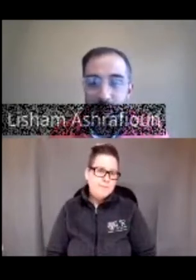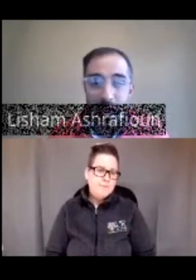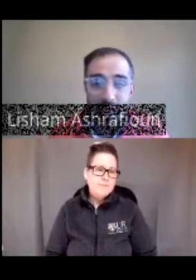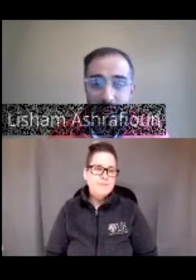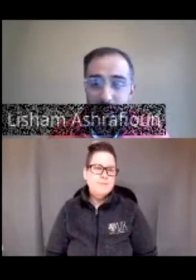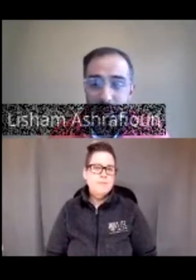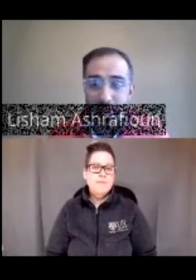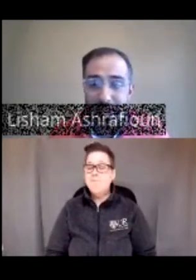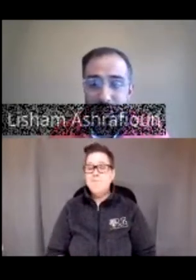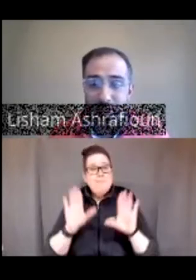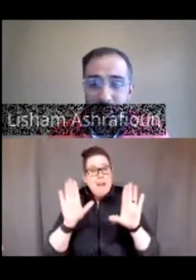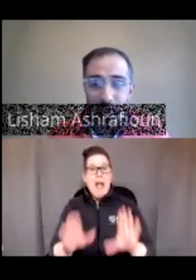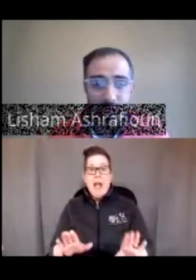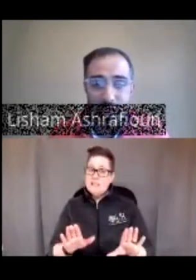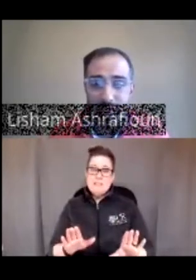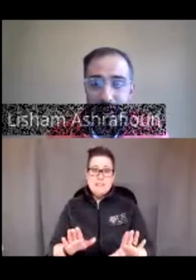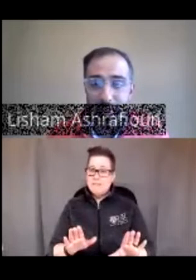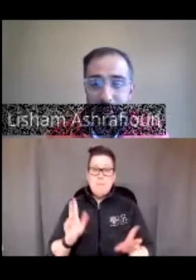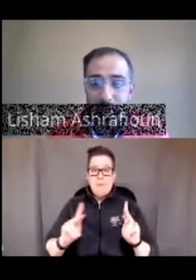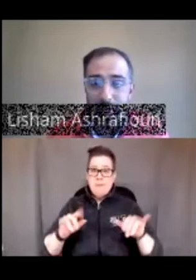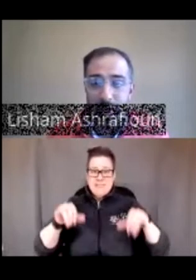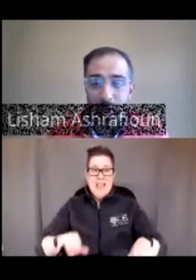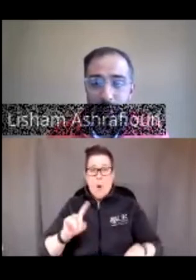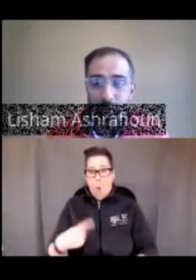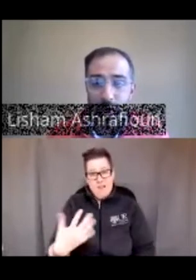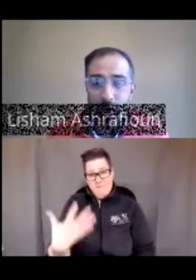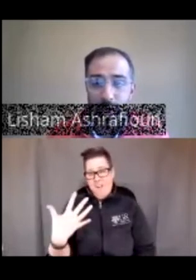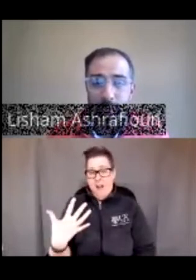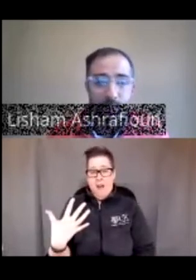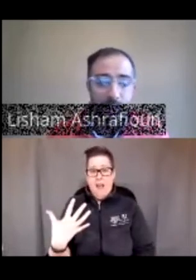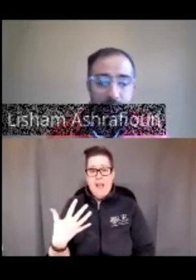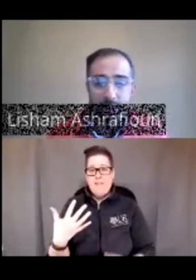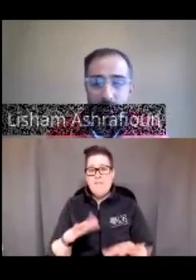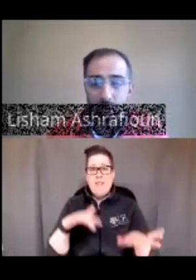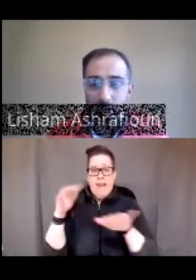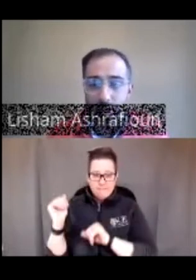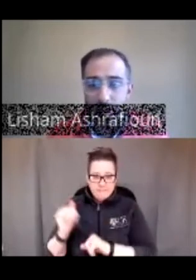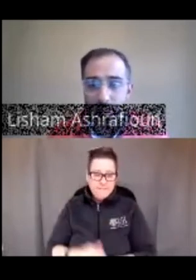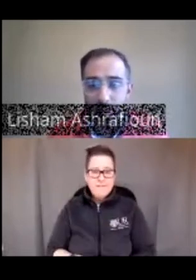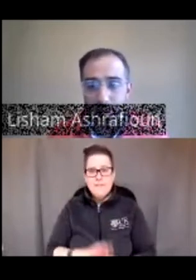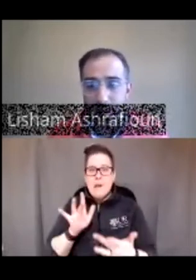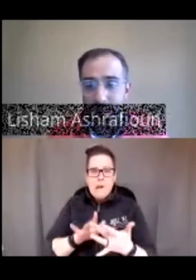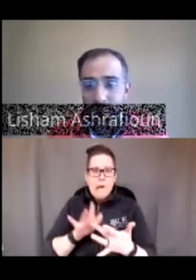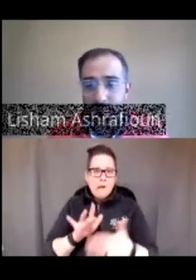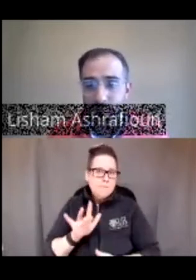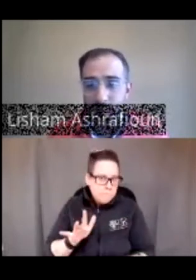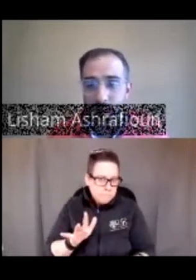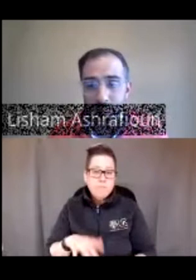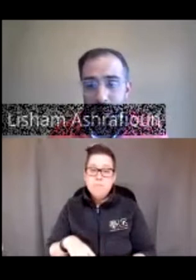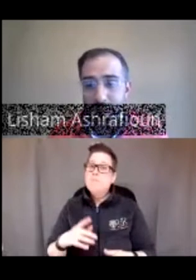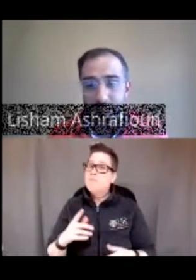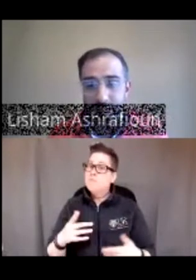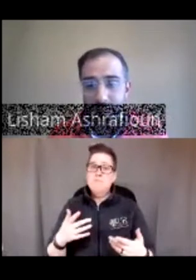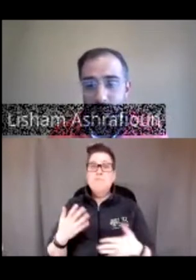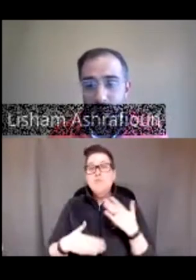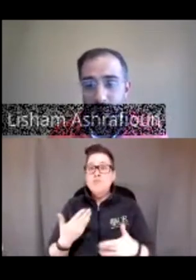had excellent study retention. We've lost just 5 people to follow-up so far, and things are progressing